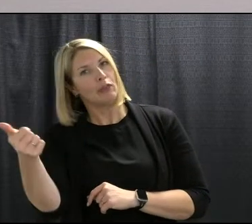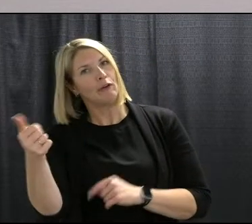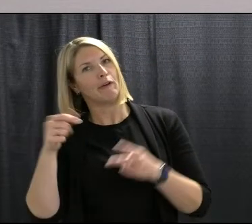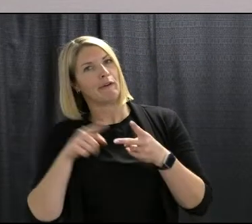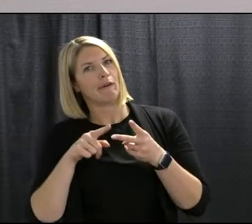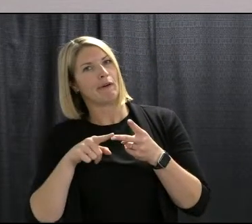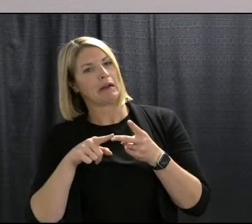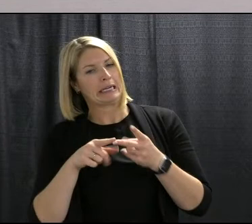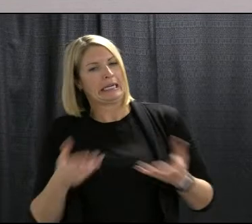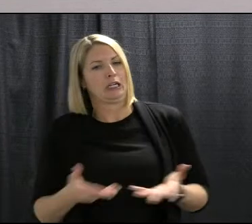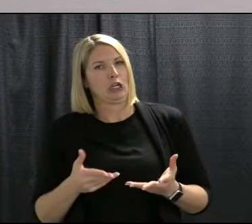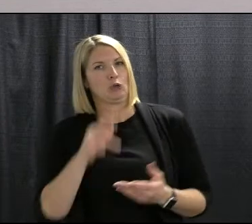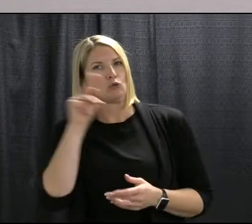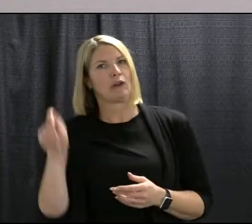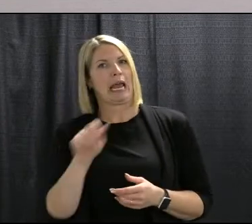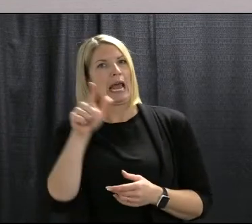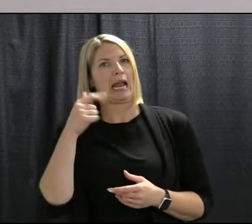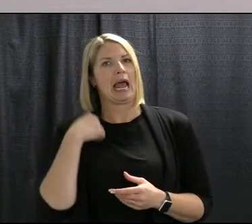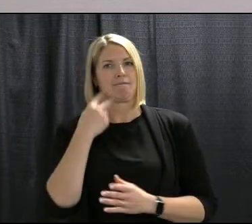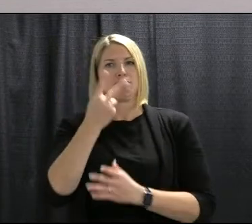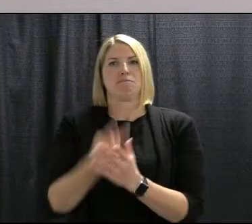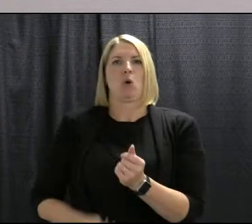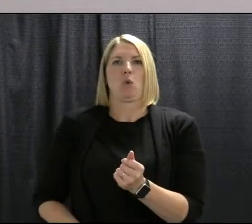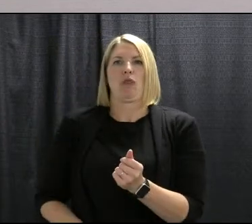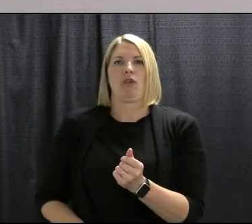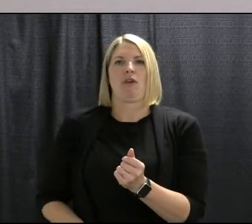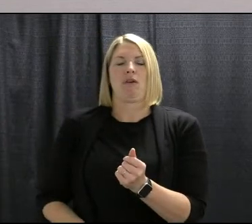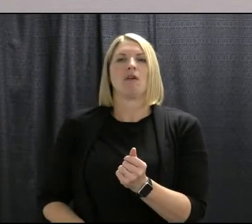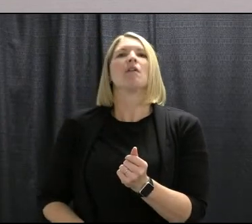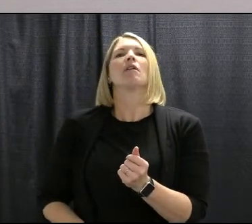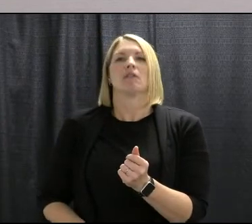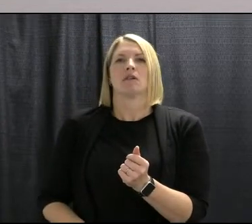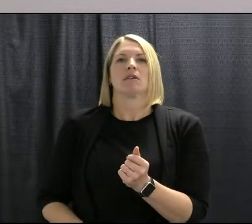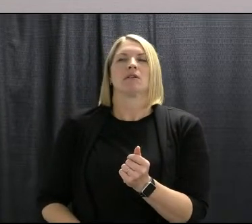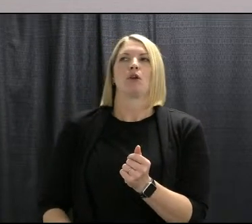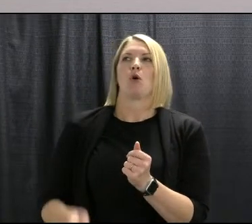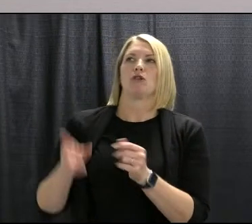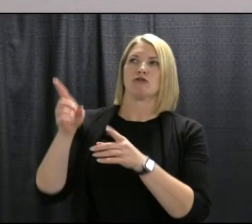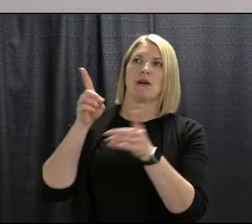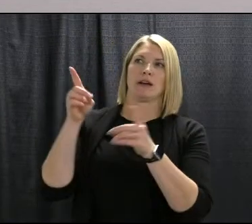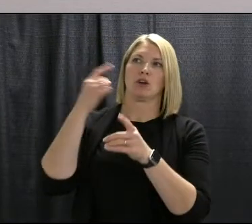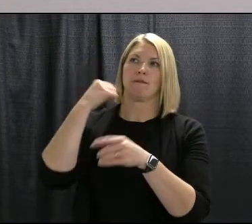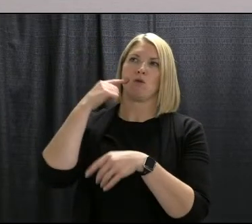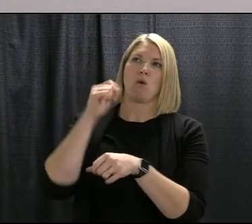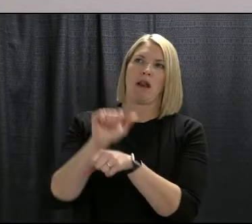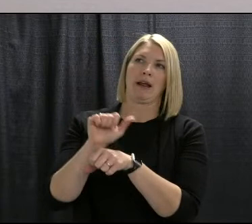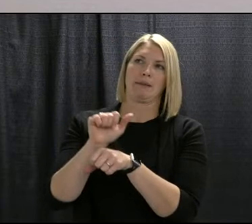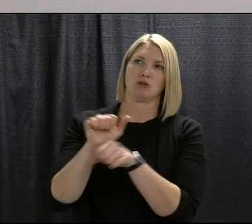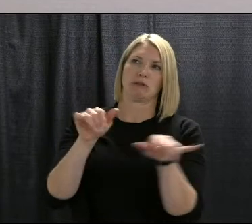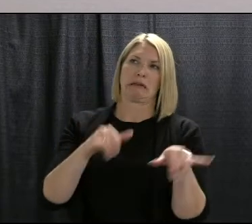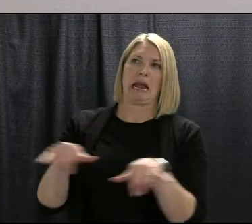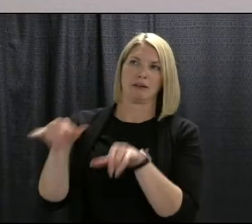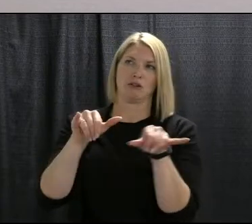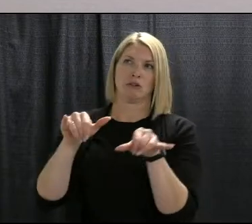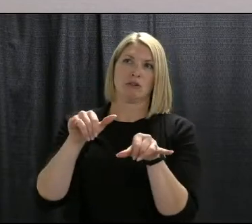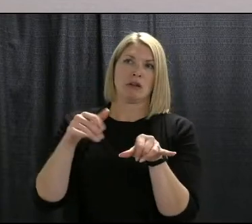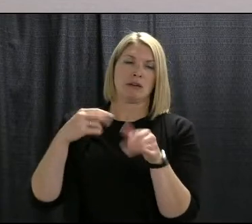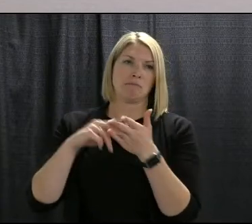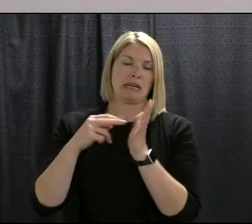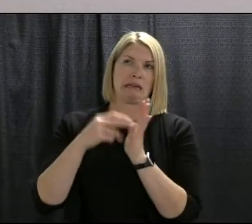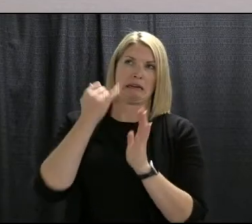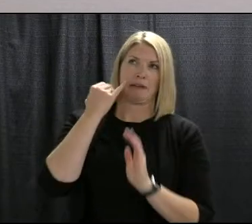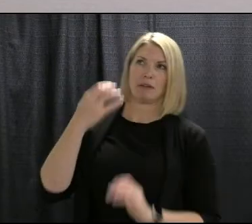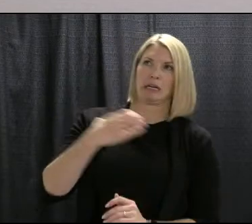it moves and puts the Director of Labor Standards responsible for making sure that, complaints are